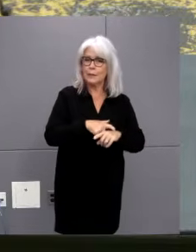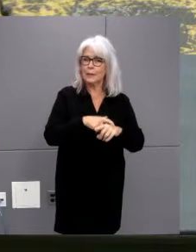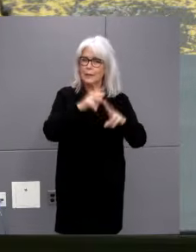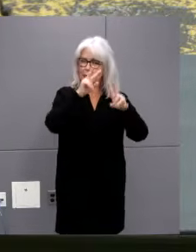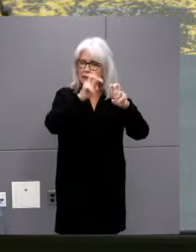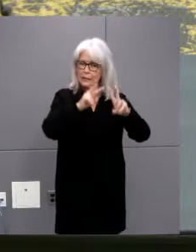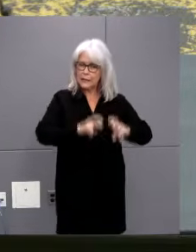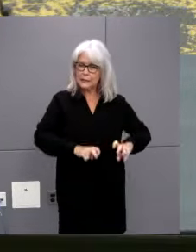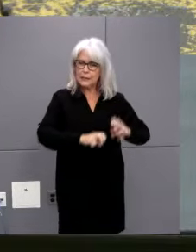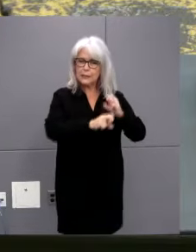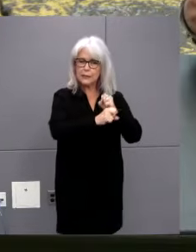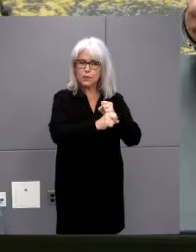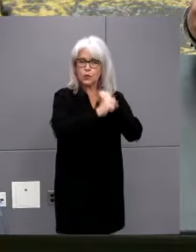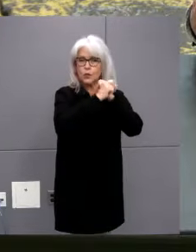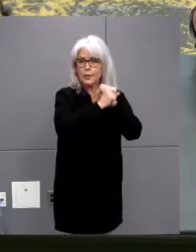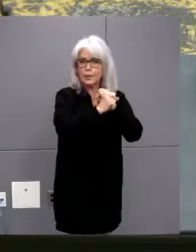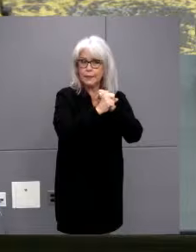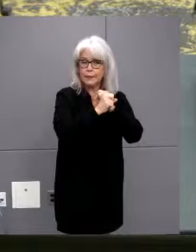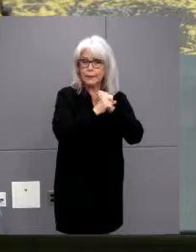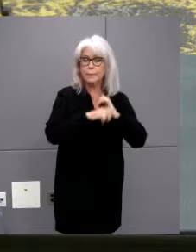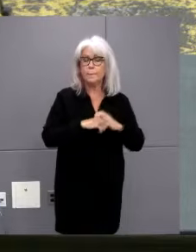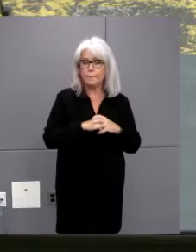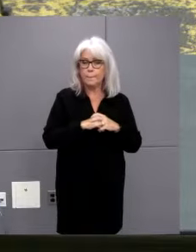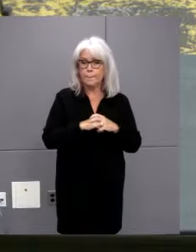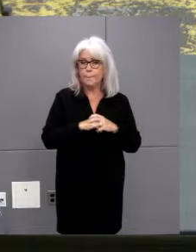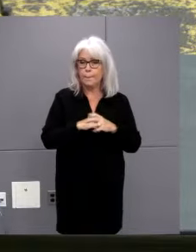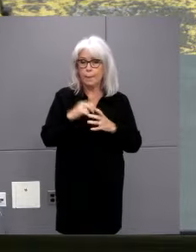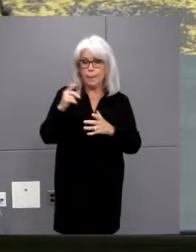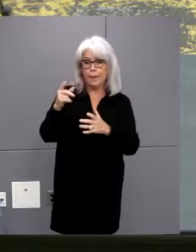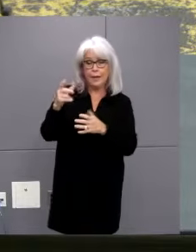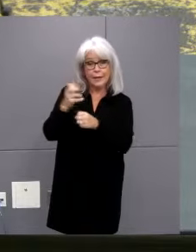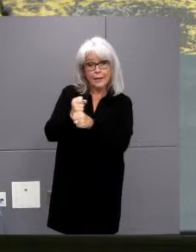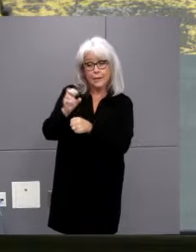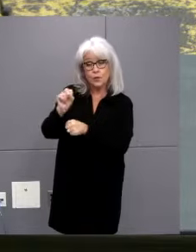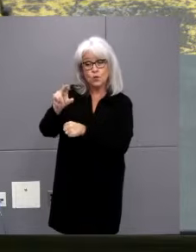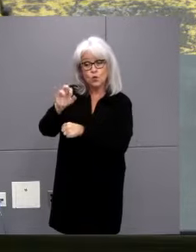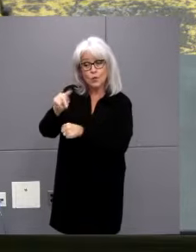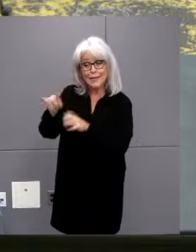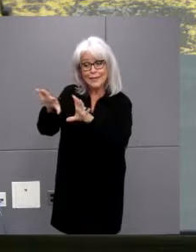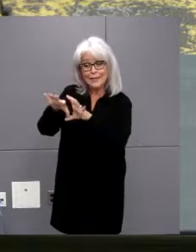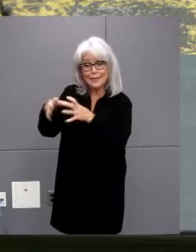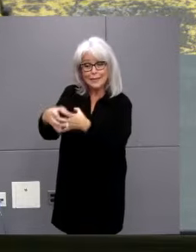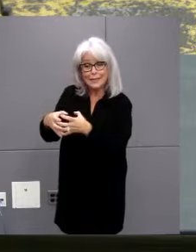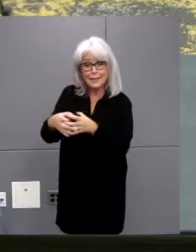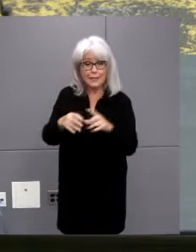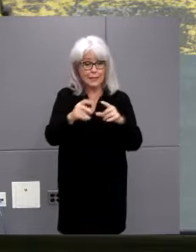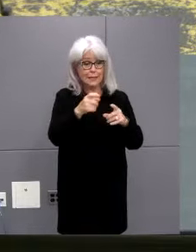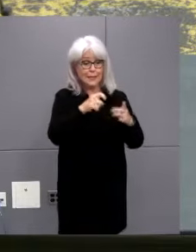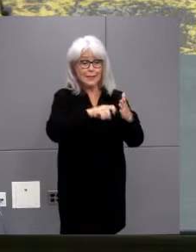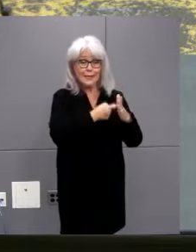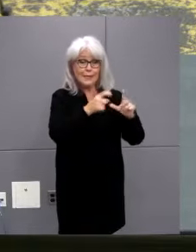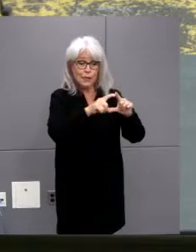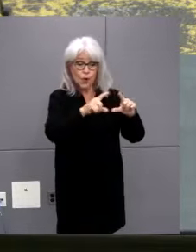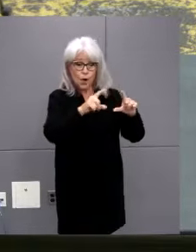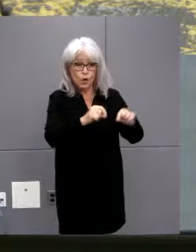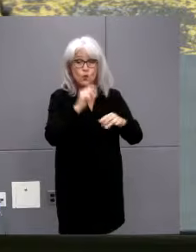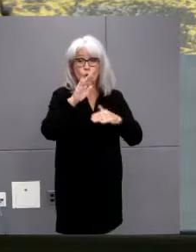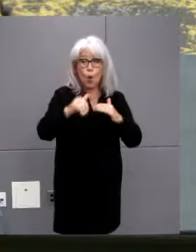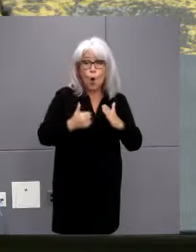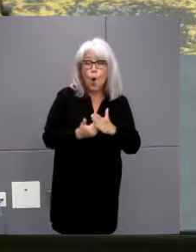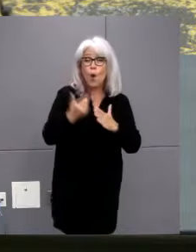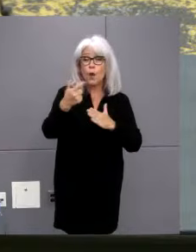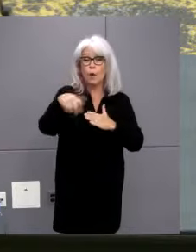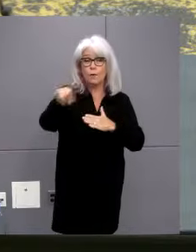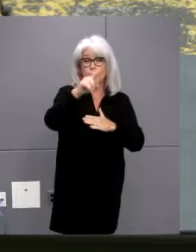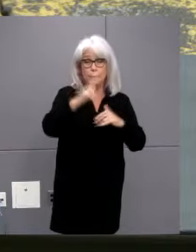it's about beyond the active shooters, getting the suites, and going to key cards for all of the buildings, because we're trying to get away from the manual